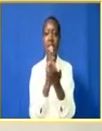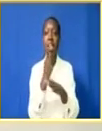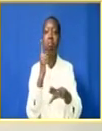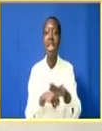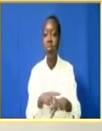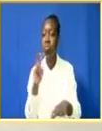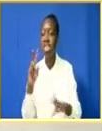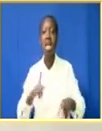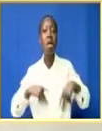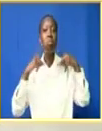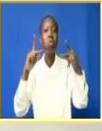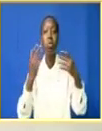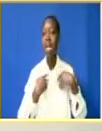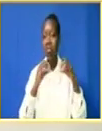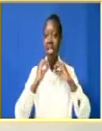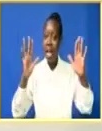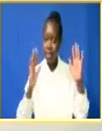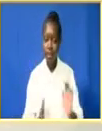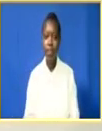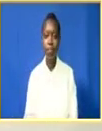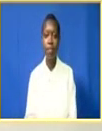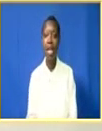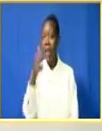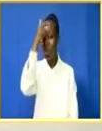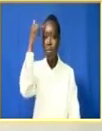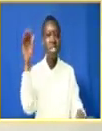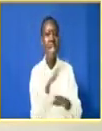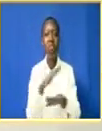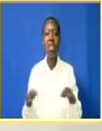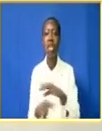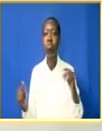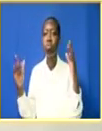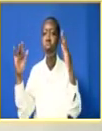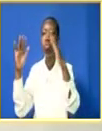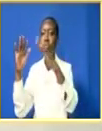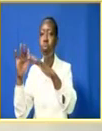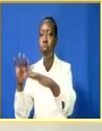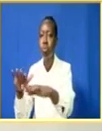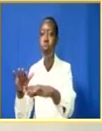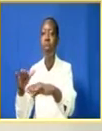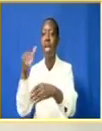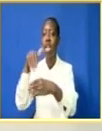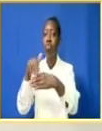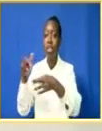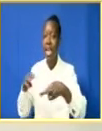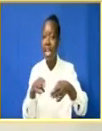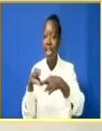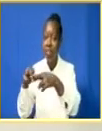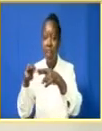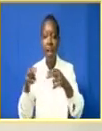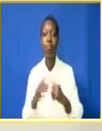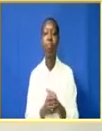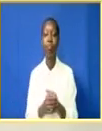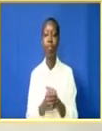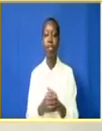no yields to harvest. Yeah. Because everything went down, carried away by the river. If there is no river, you